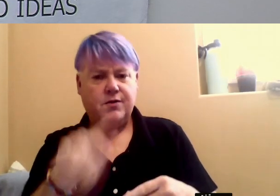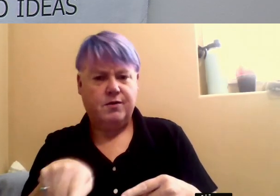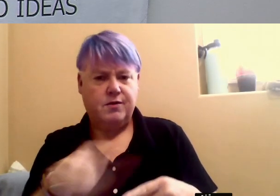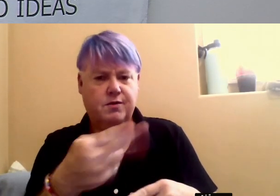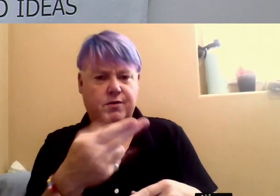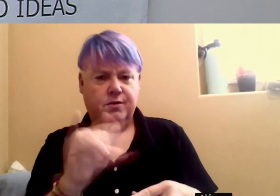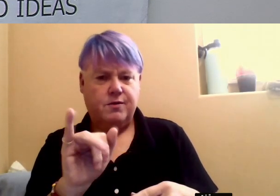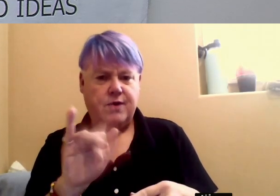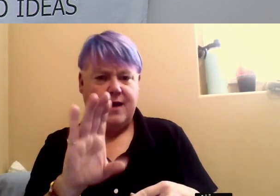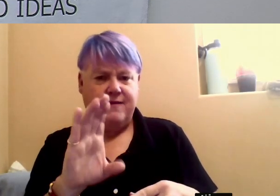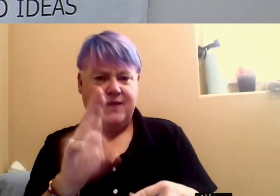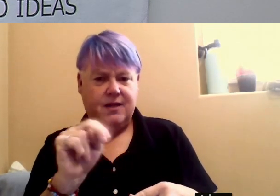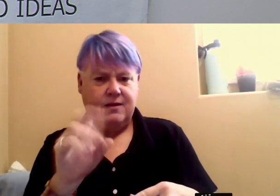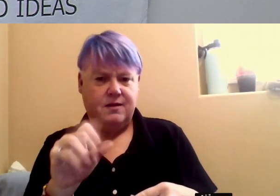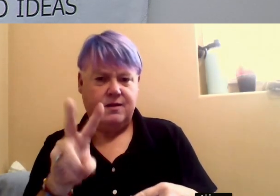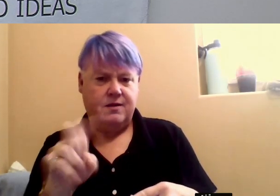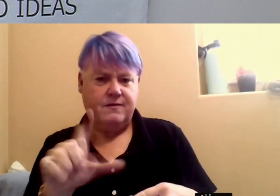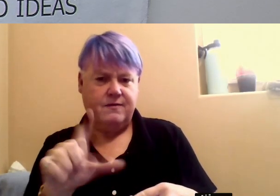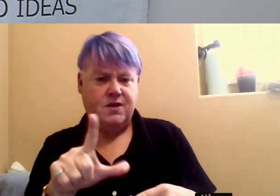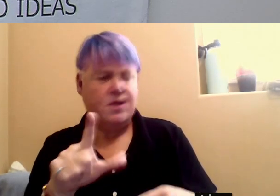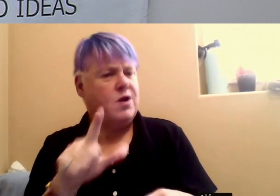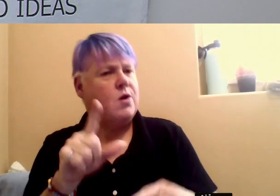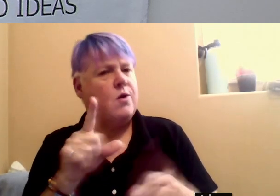the process of writing a memoir.